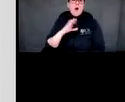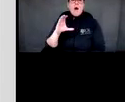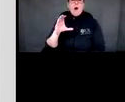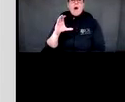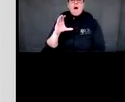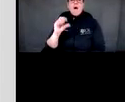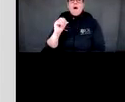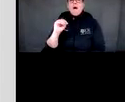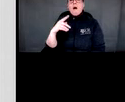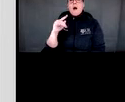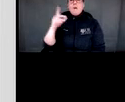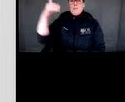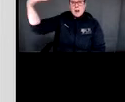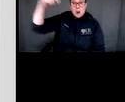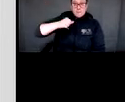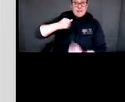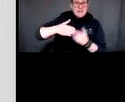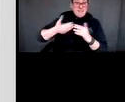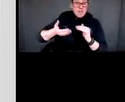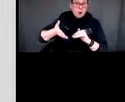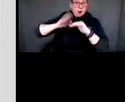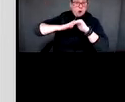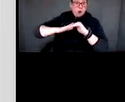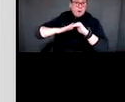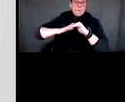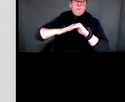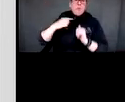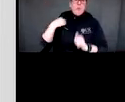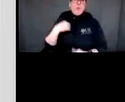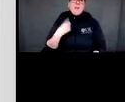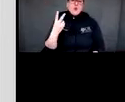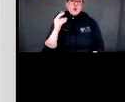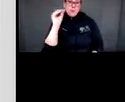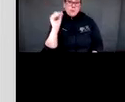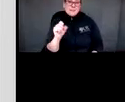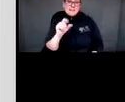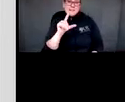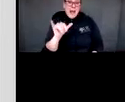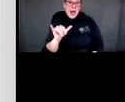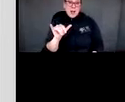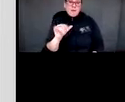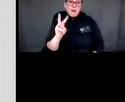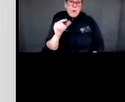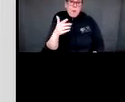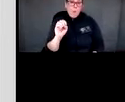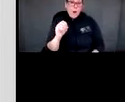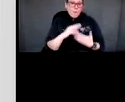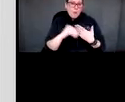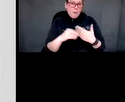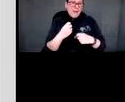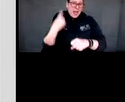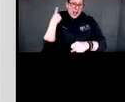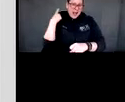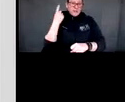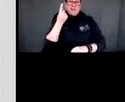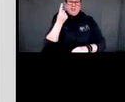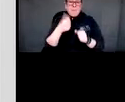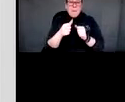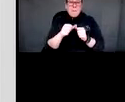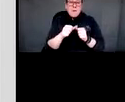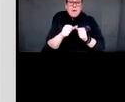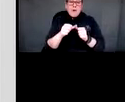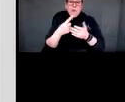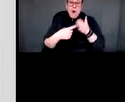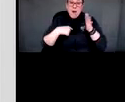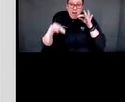up, we did do a 2% salary and wage program at the prior year. So remember, the results that I'm talking about are actually the ones